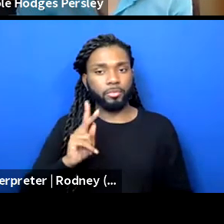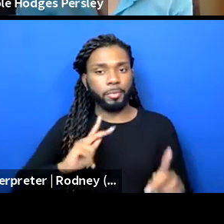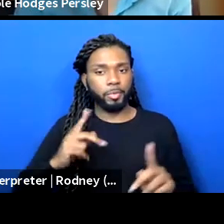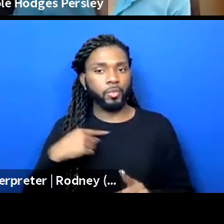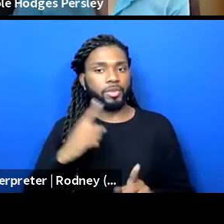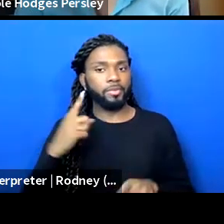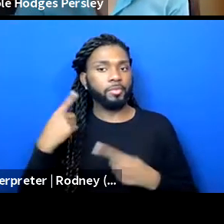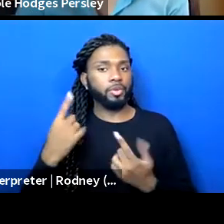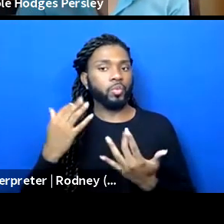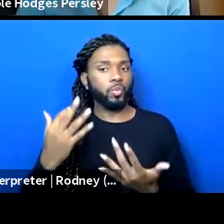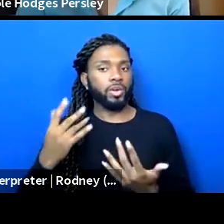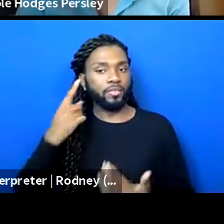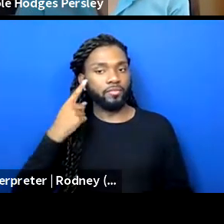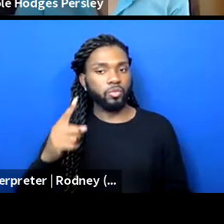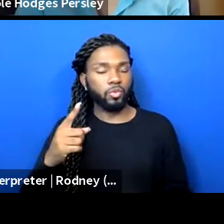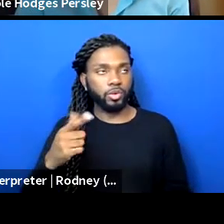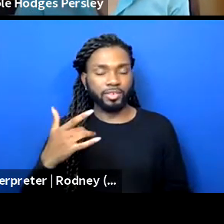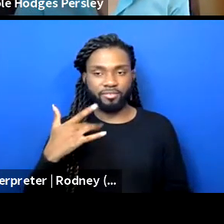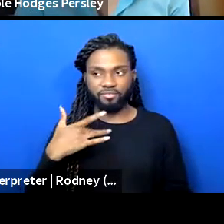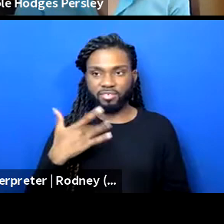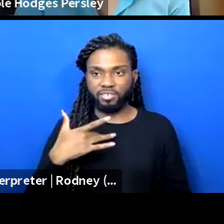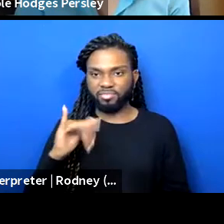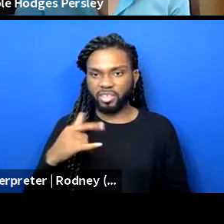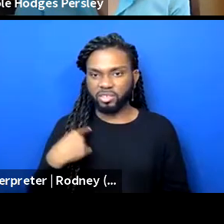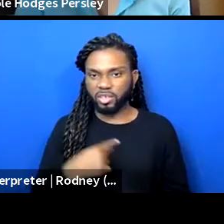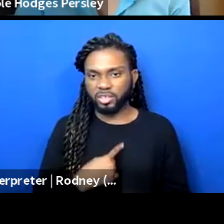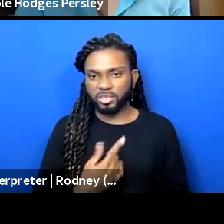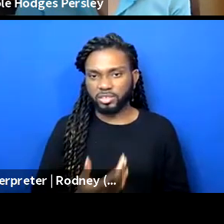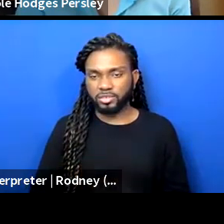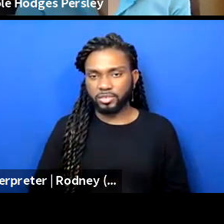I think it's us. And I think